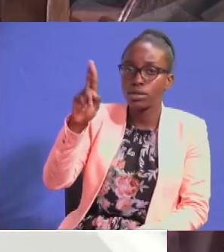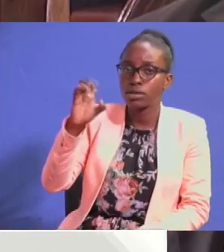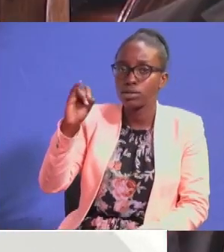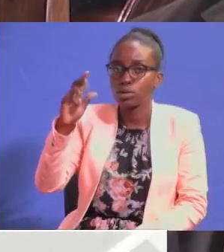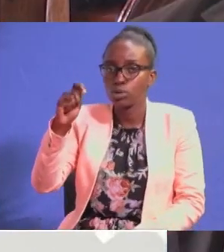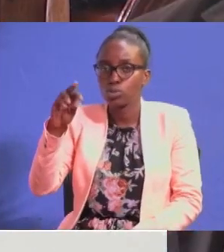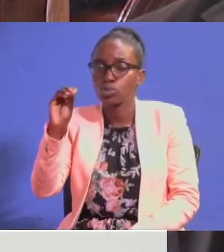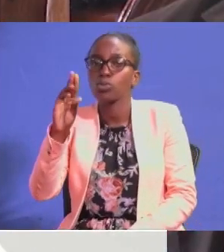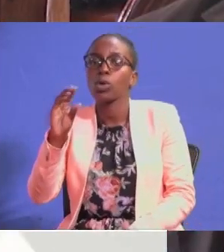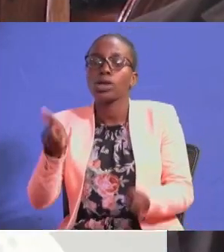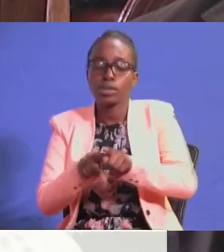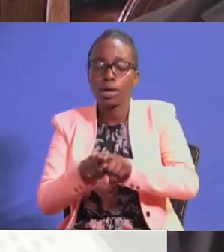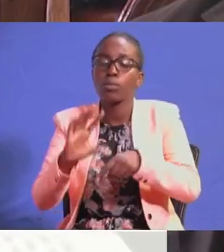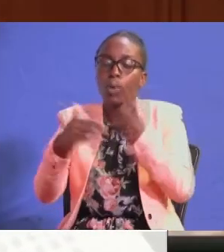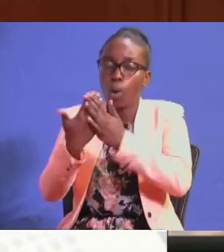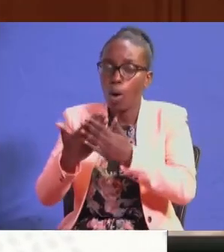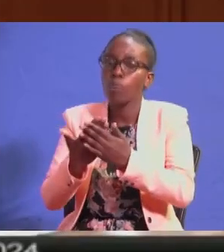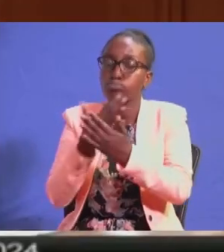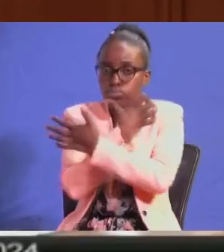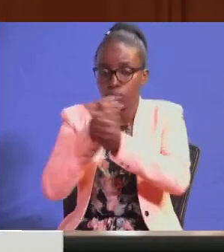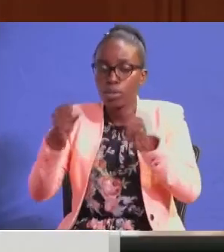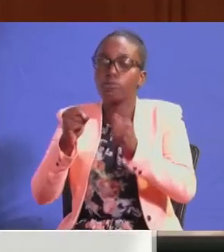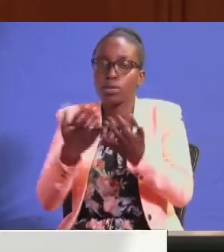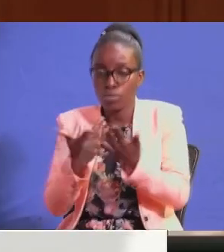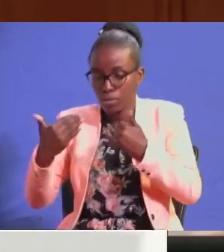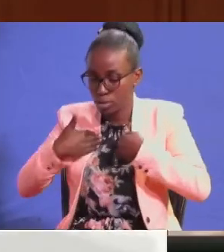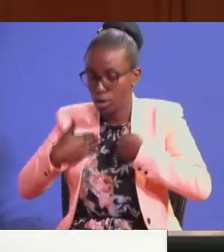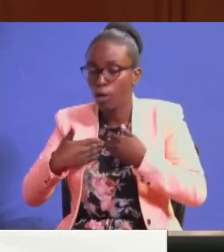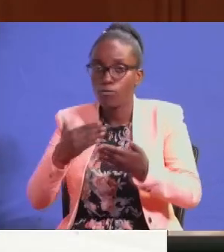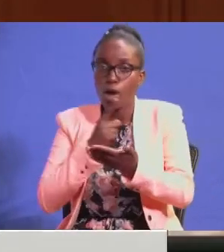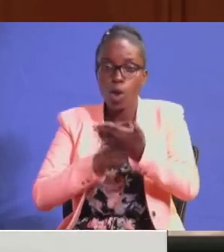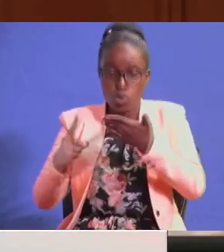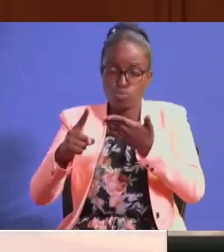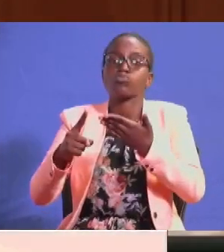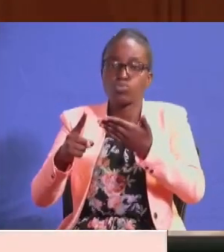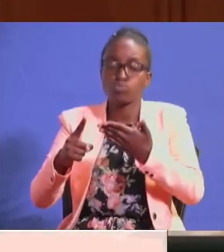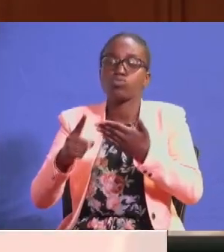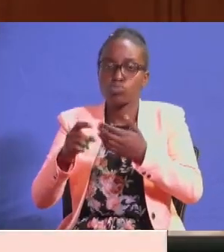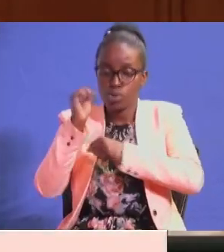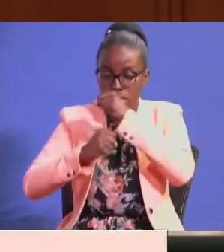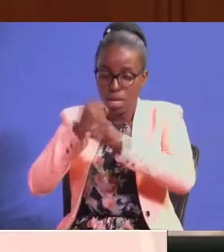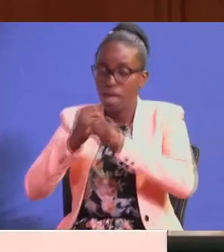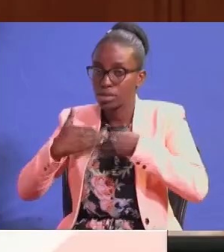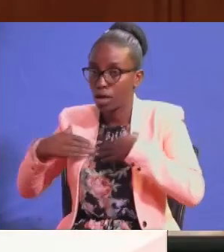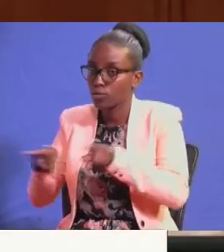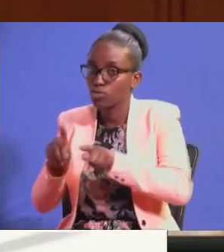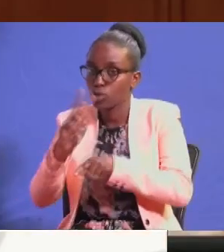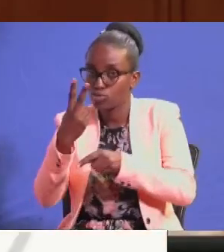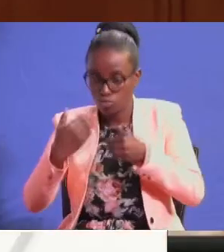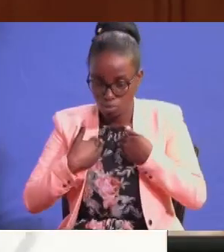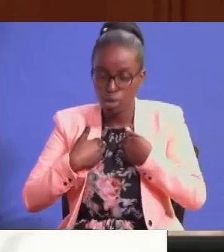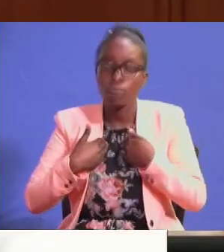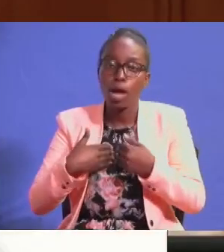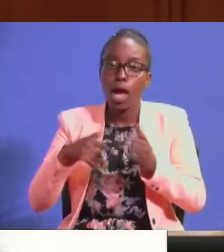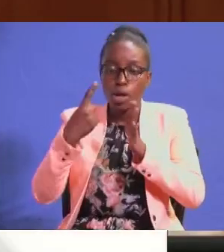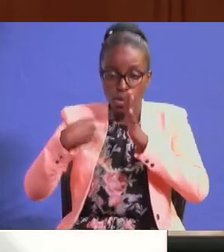coercing the sale of his late brother's property over the last 2 years. He also questioned Gachagua's statement about transferring his companies to